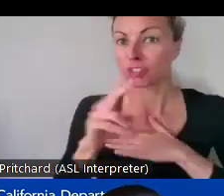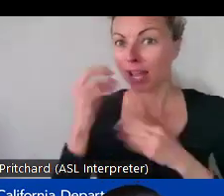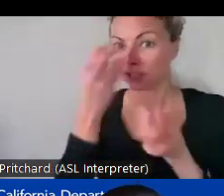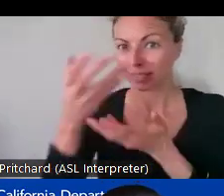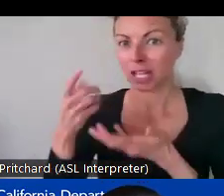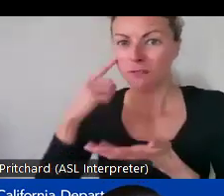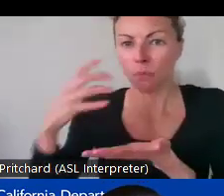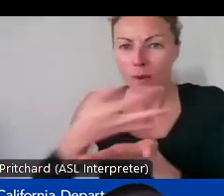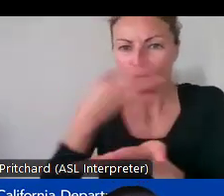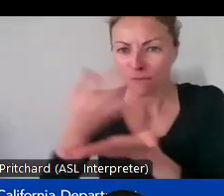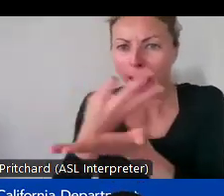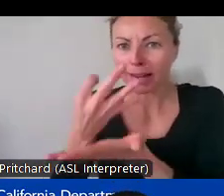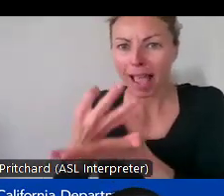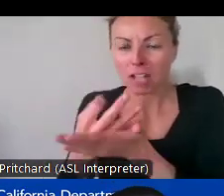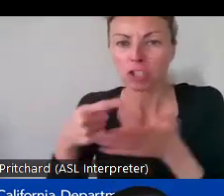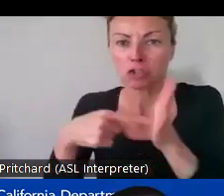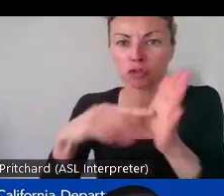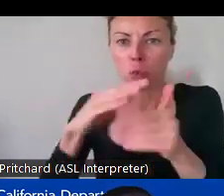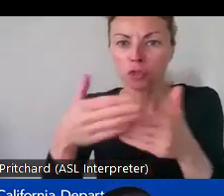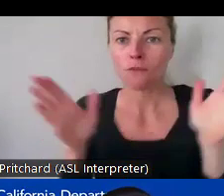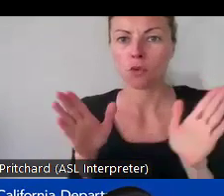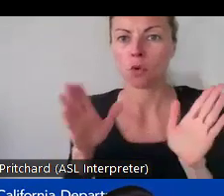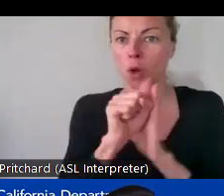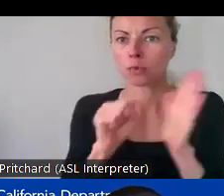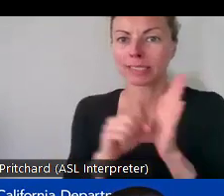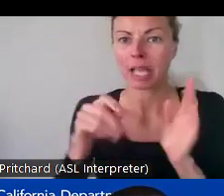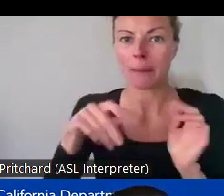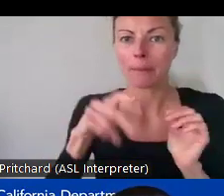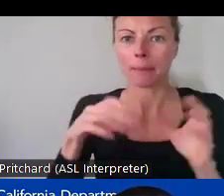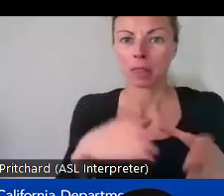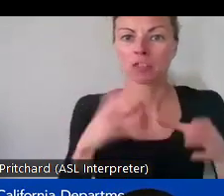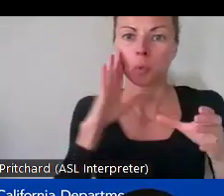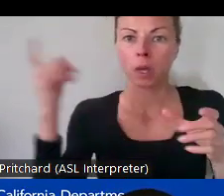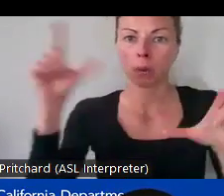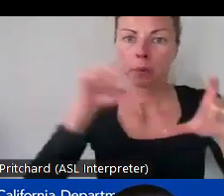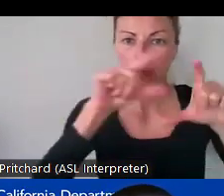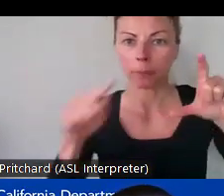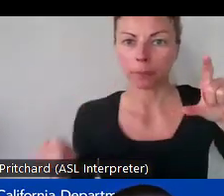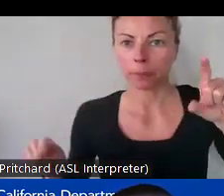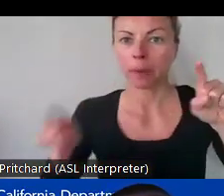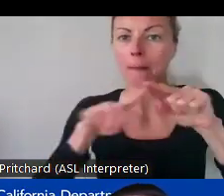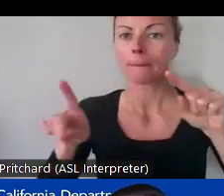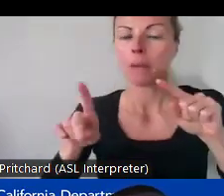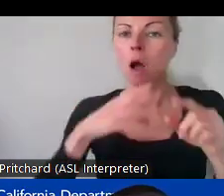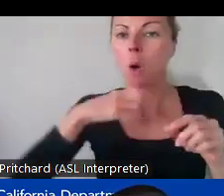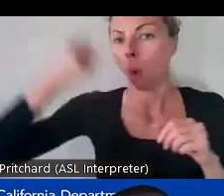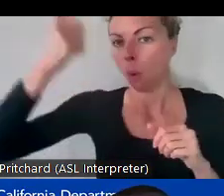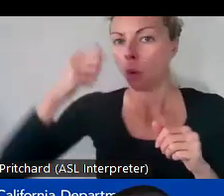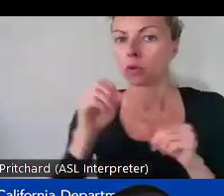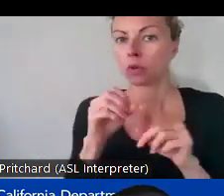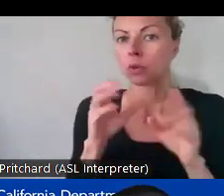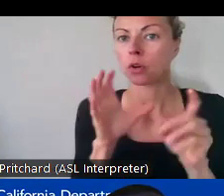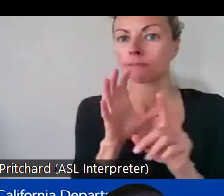Finance. And what this shows is that overall state population will essentially kind of taper off. However, the older adult population will grow and make up a larger share of the